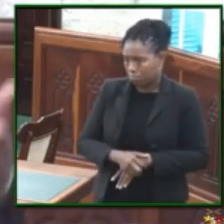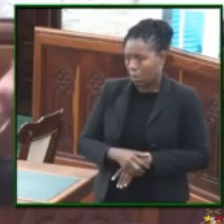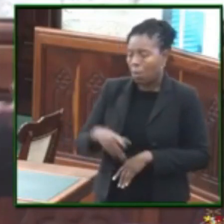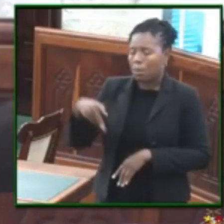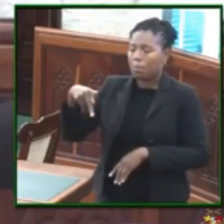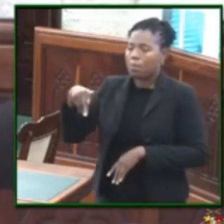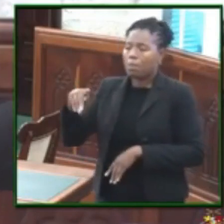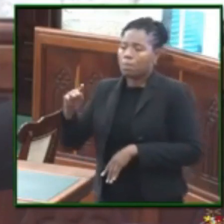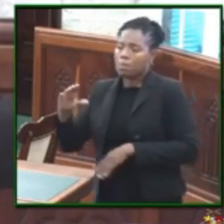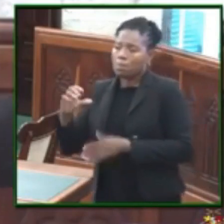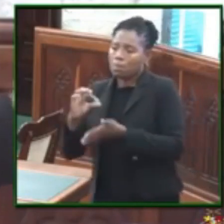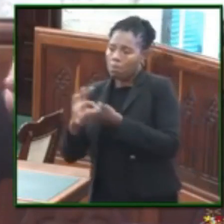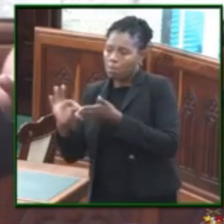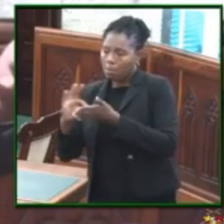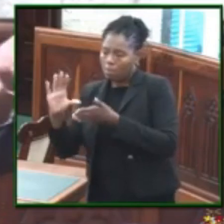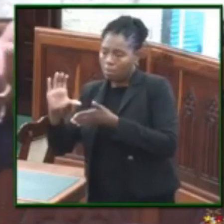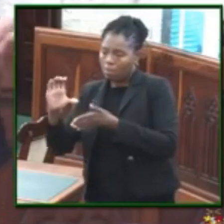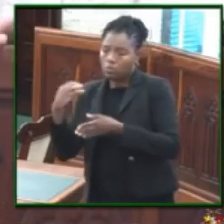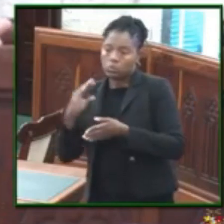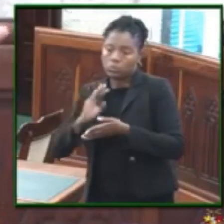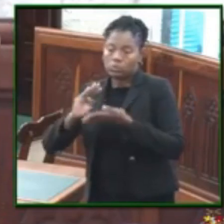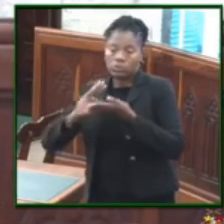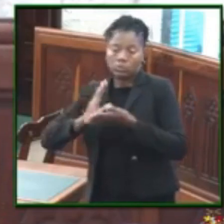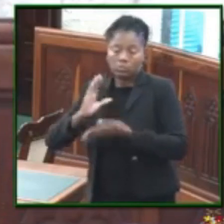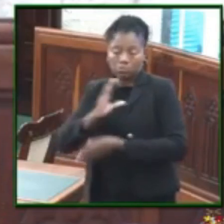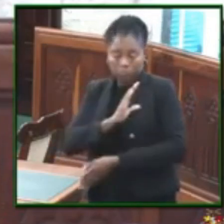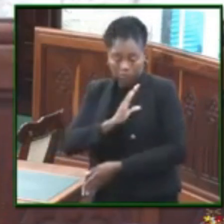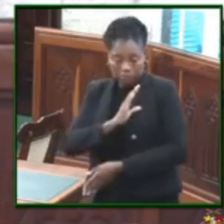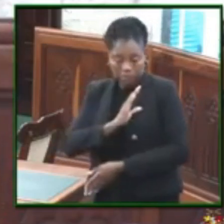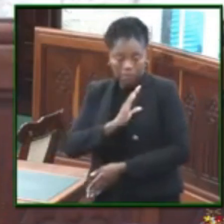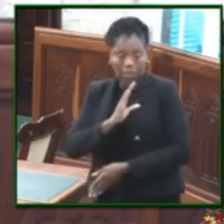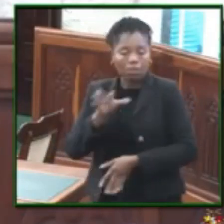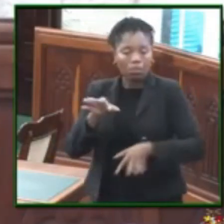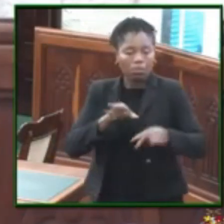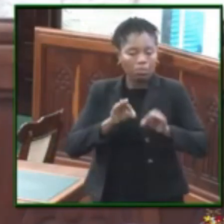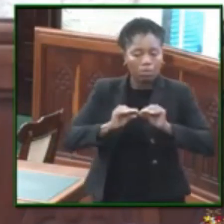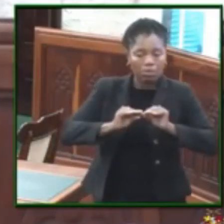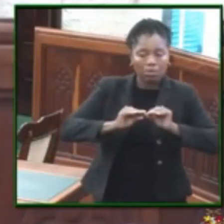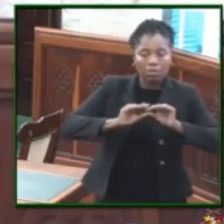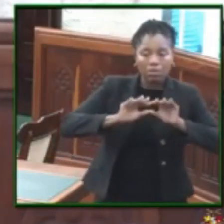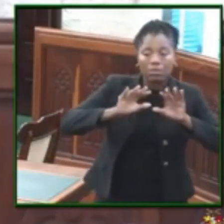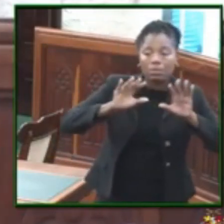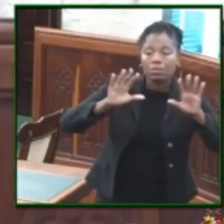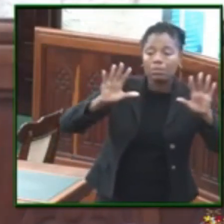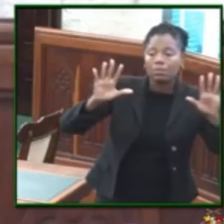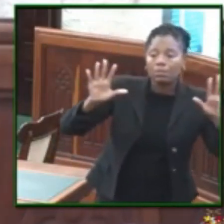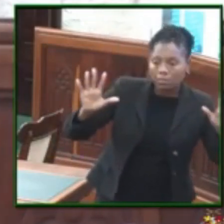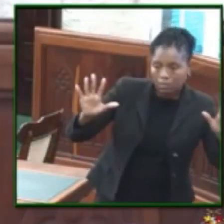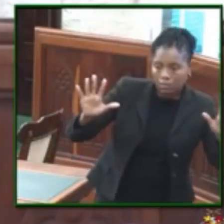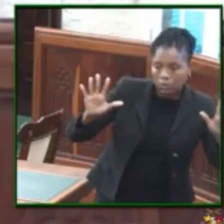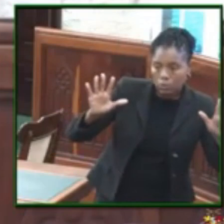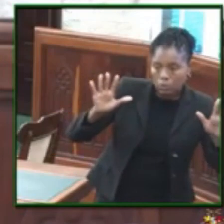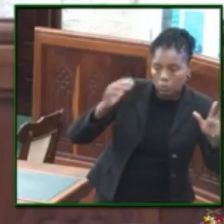all these things will be brought to light under my humble chairmanship.